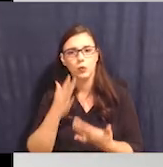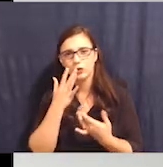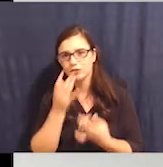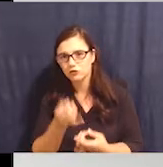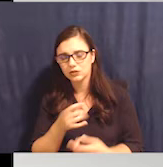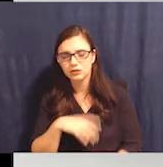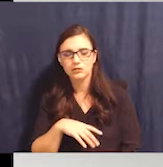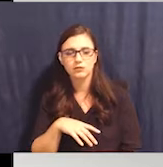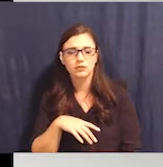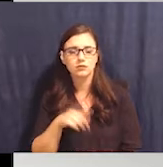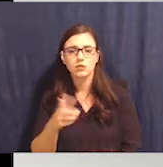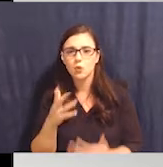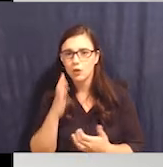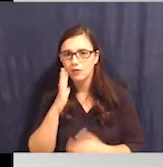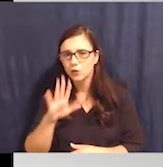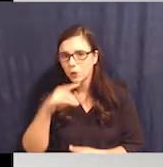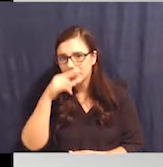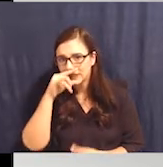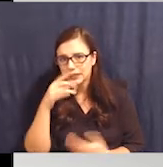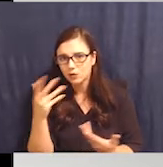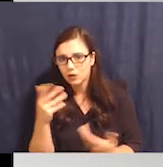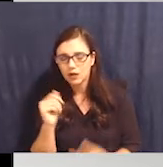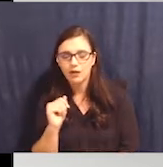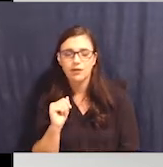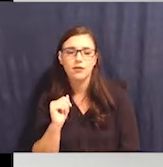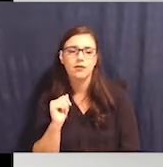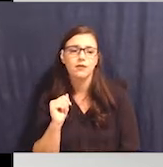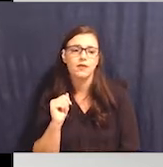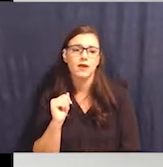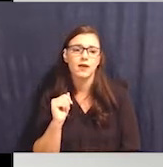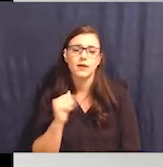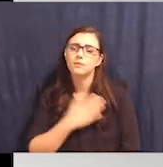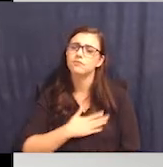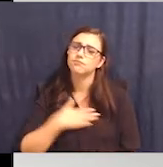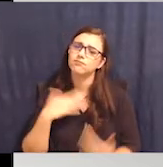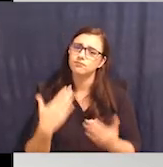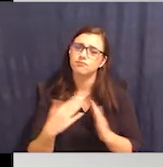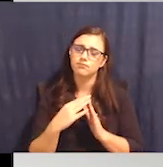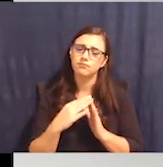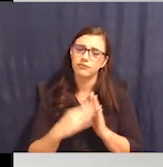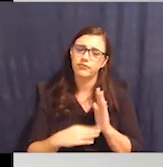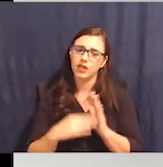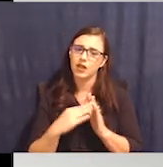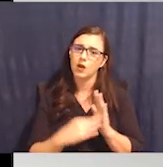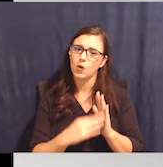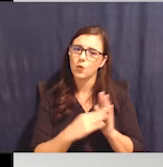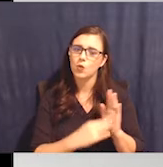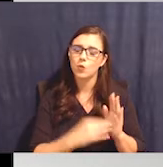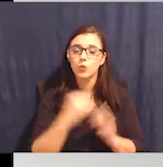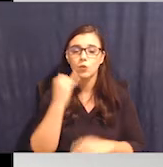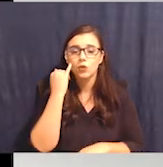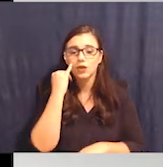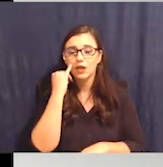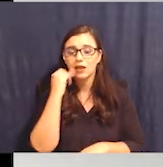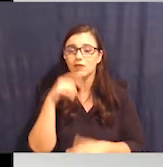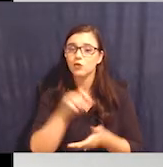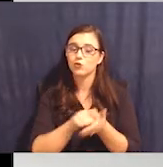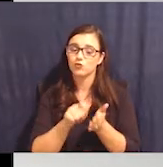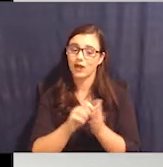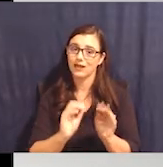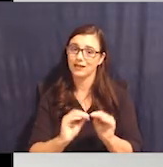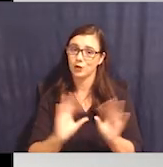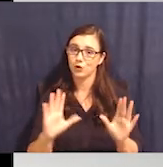your interests are, what you want for your kid. Please fill that out, and if you